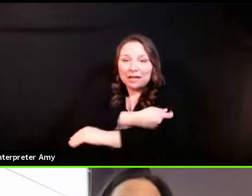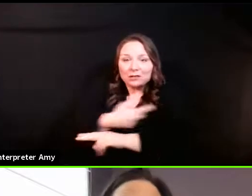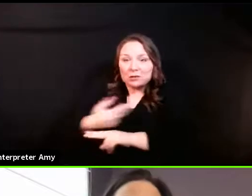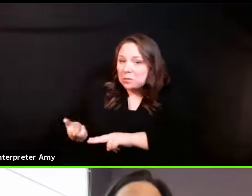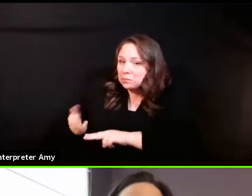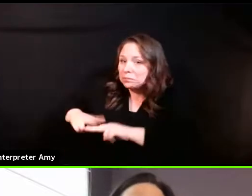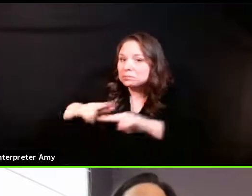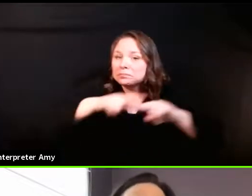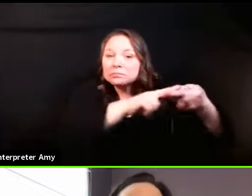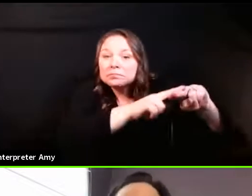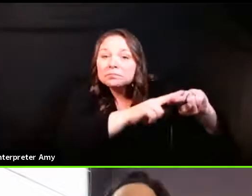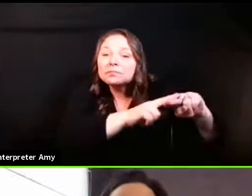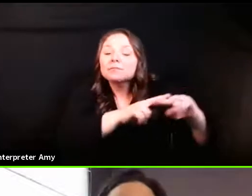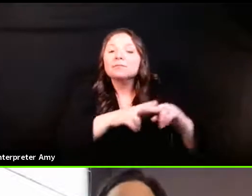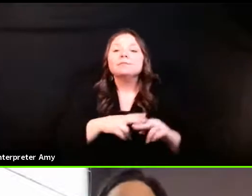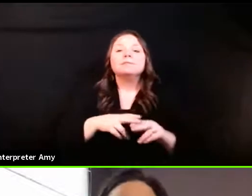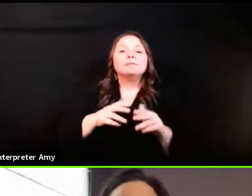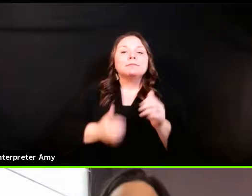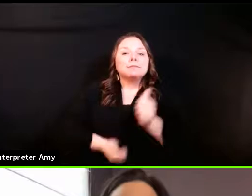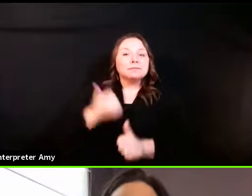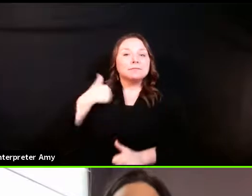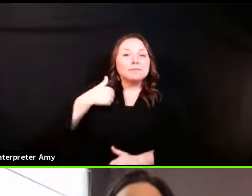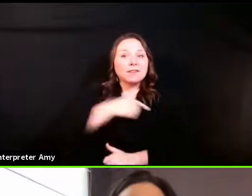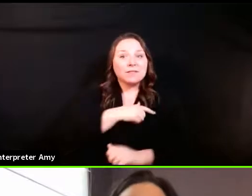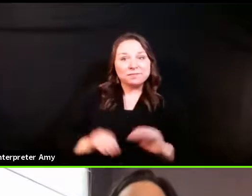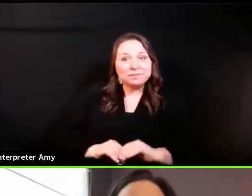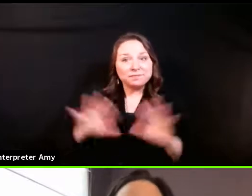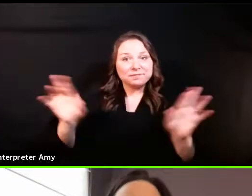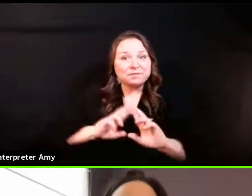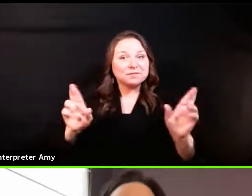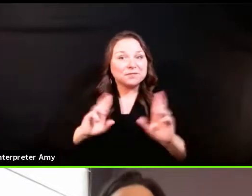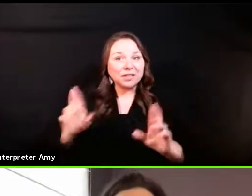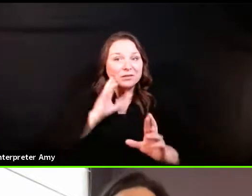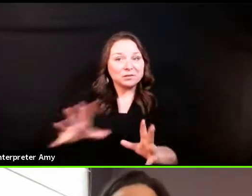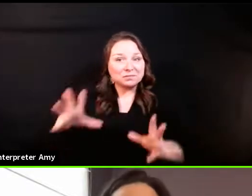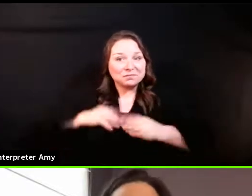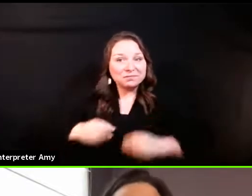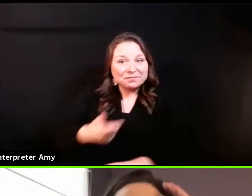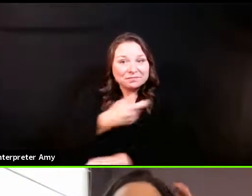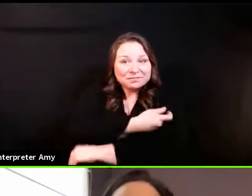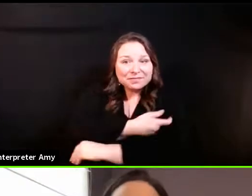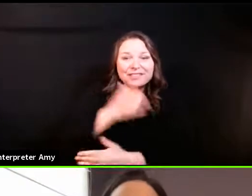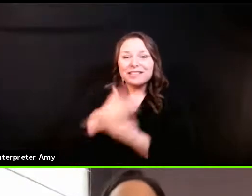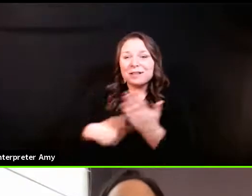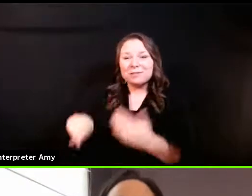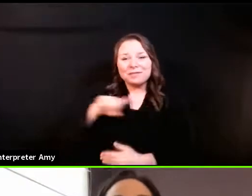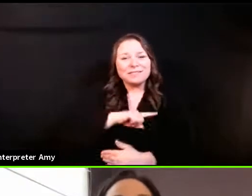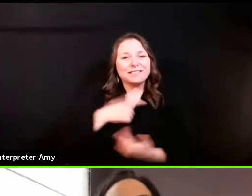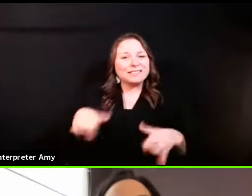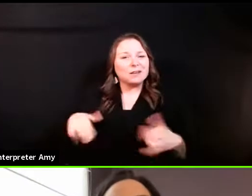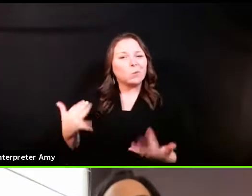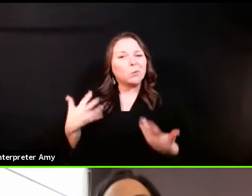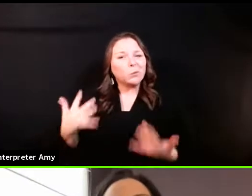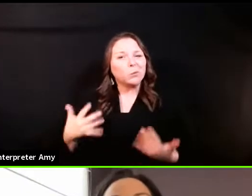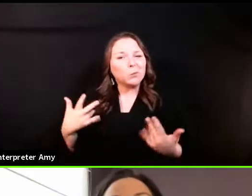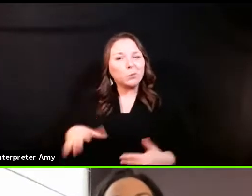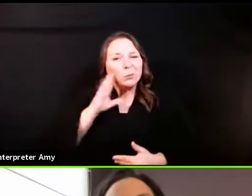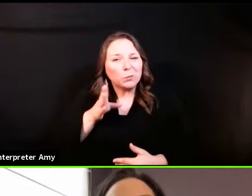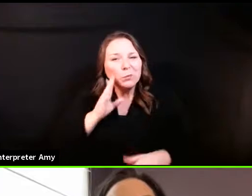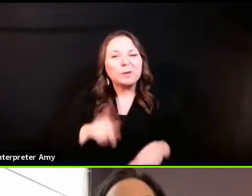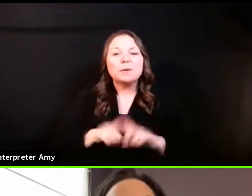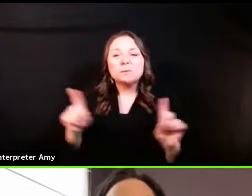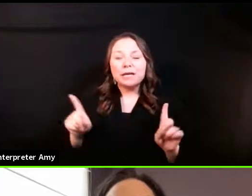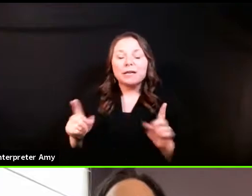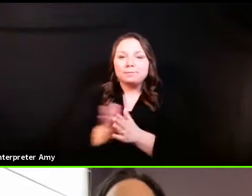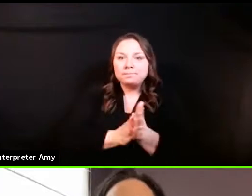increase. A lot of us obviously eager to get that vaccine. Many of us are going to still have to wait a little while, but